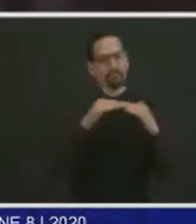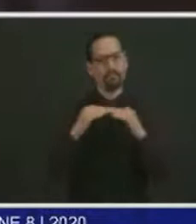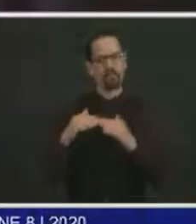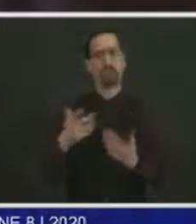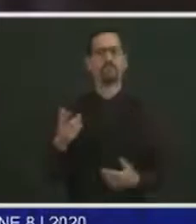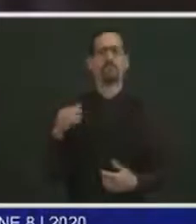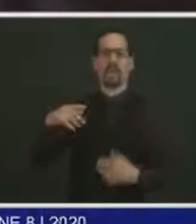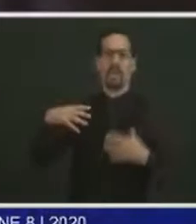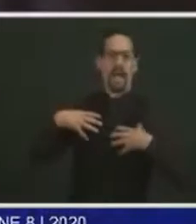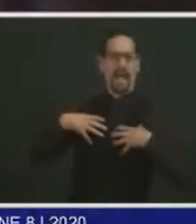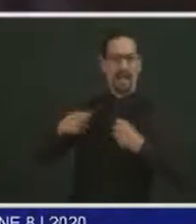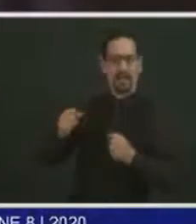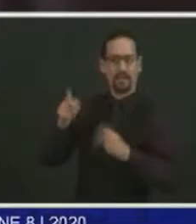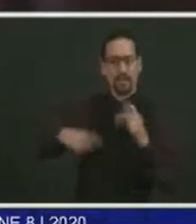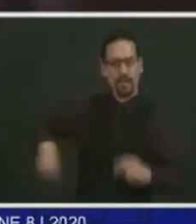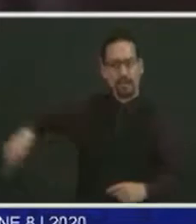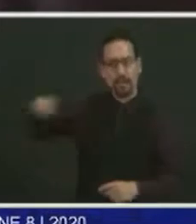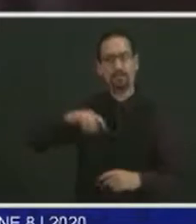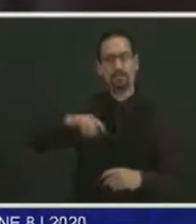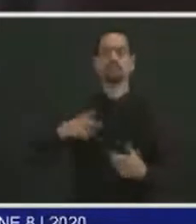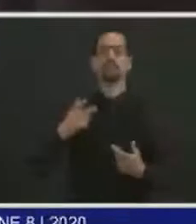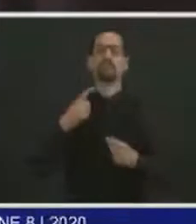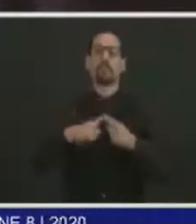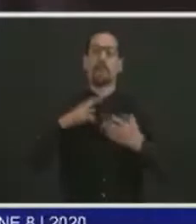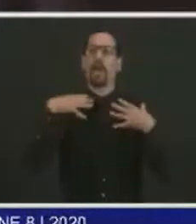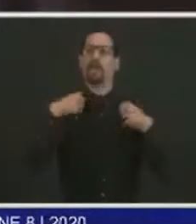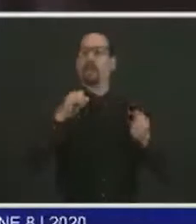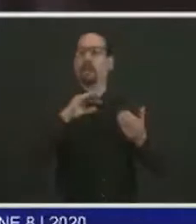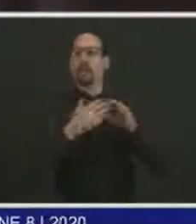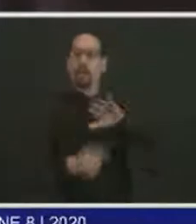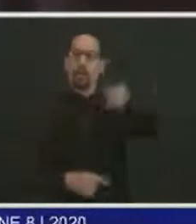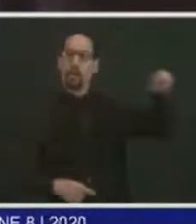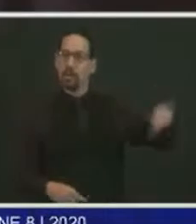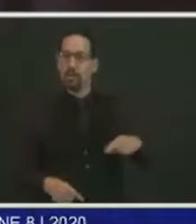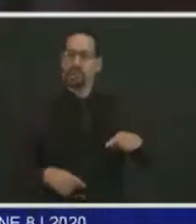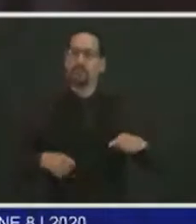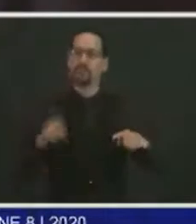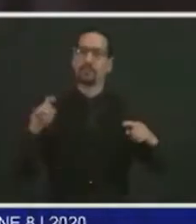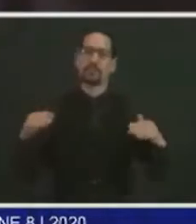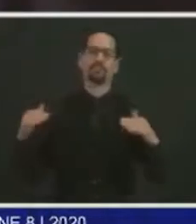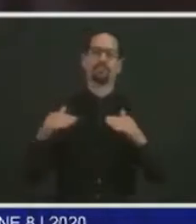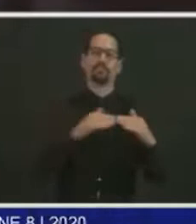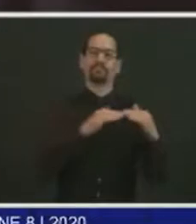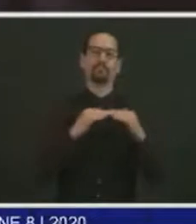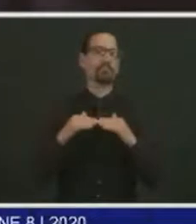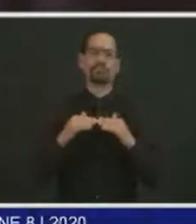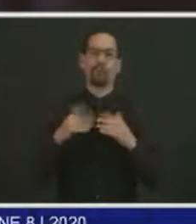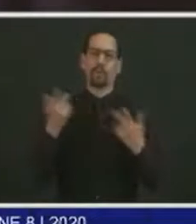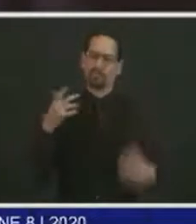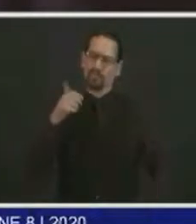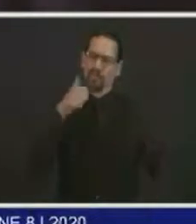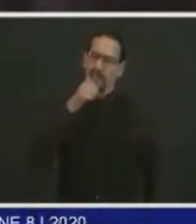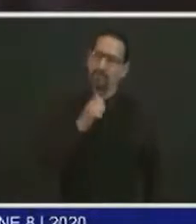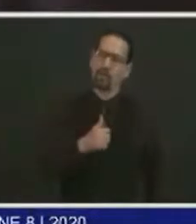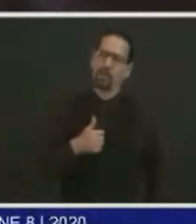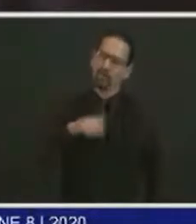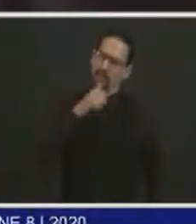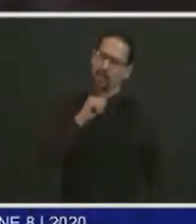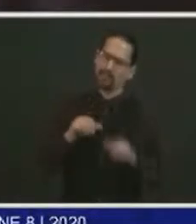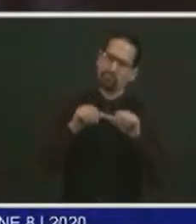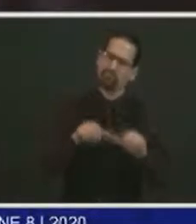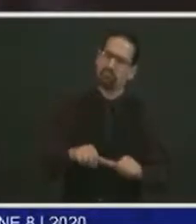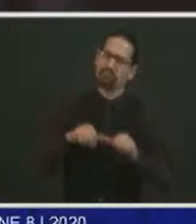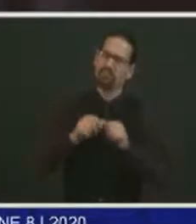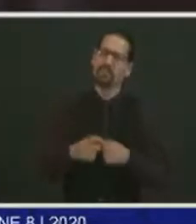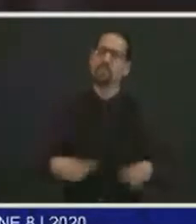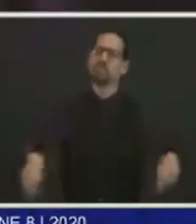communities can suffer. And what we are seeing now is people responding to injustices in these areas and other areas that